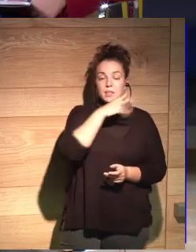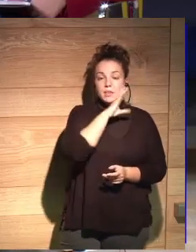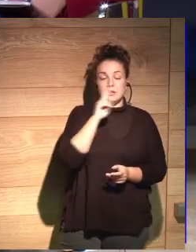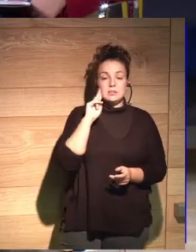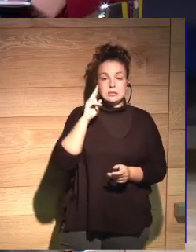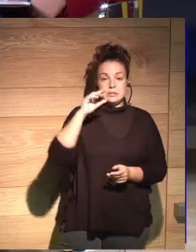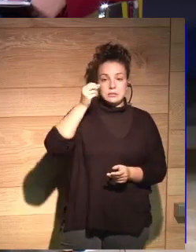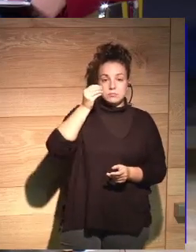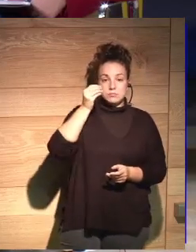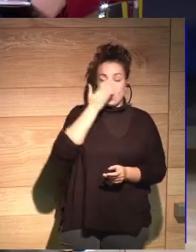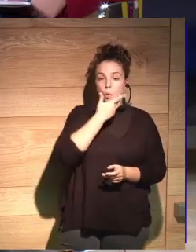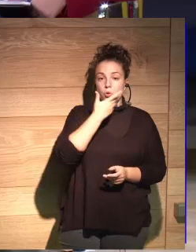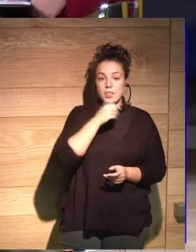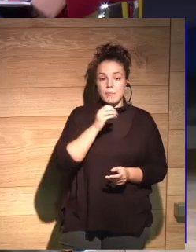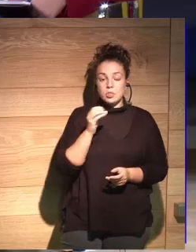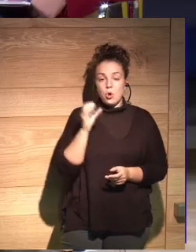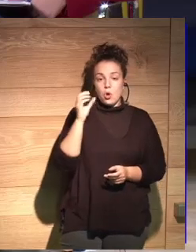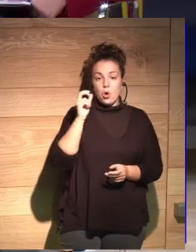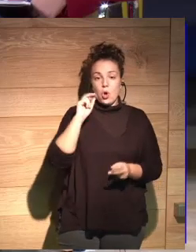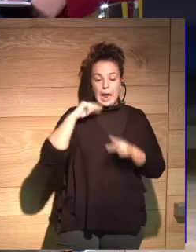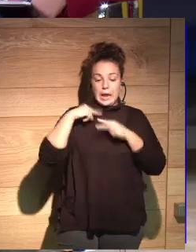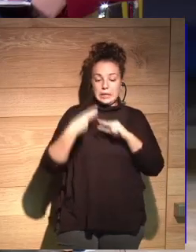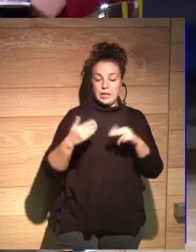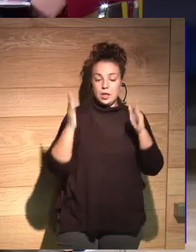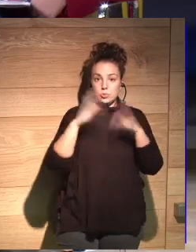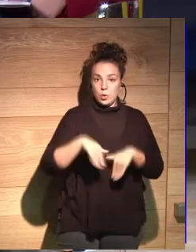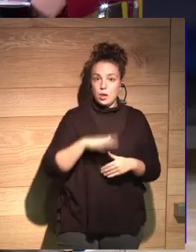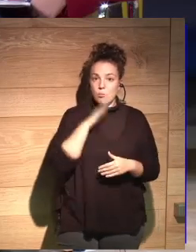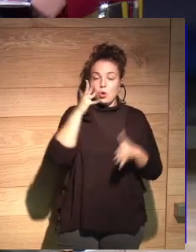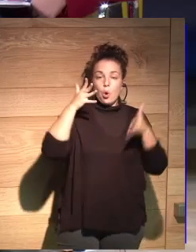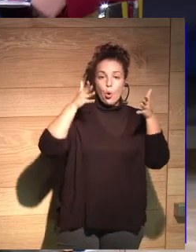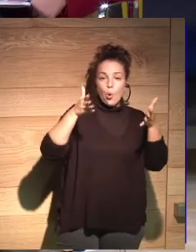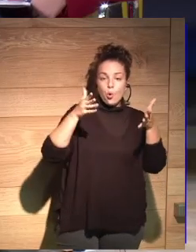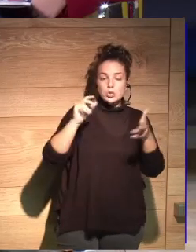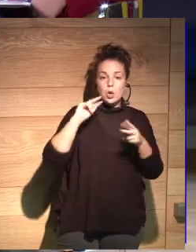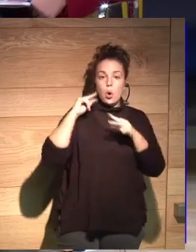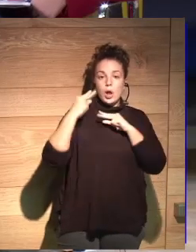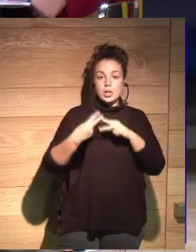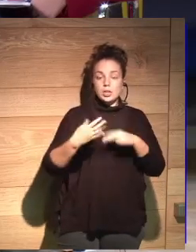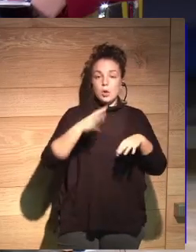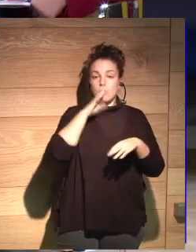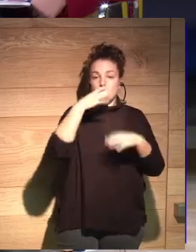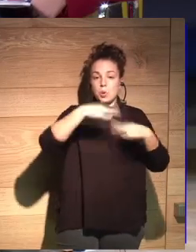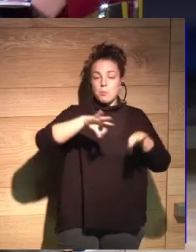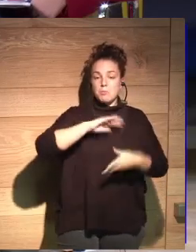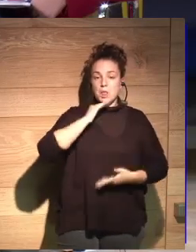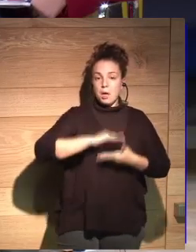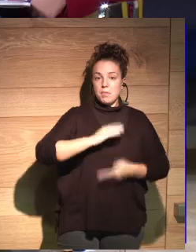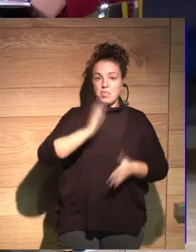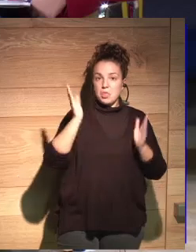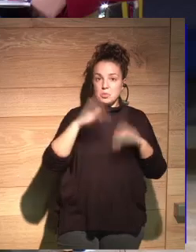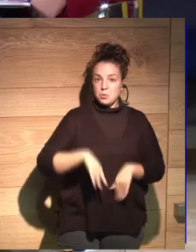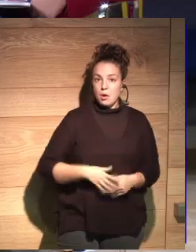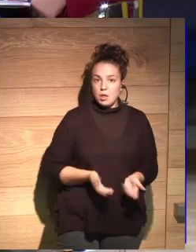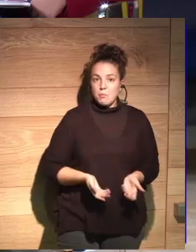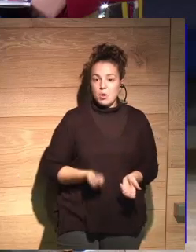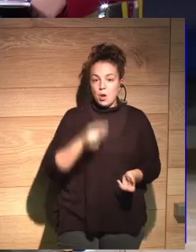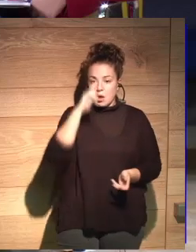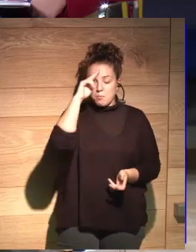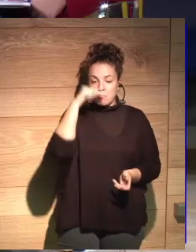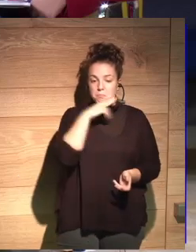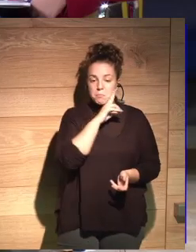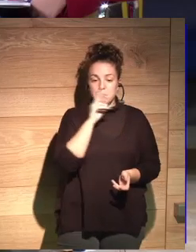Yeah, because they can have a la carte baby. Well, yeah, but the parents will be able to have genetic advice because they will have no knowledge.